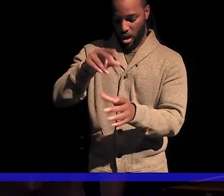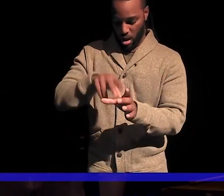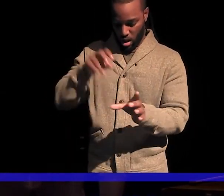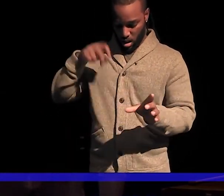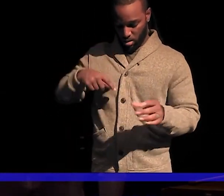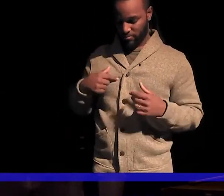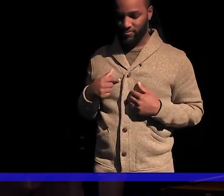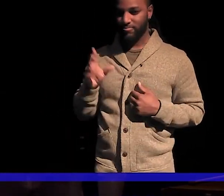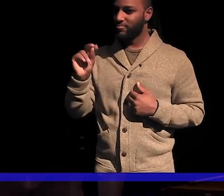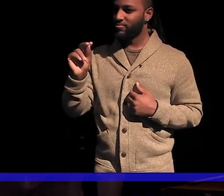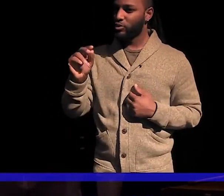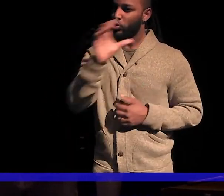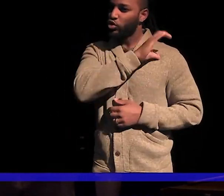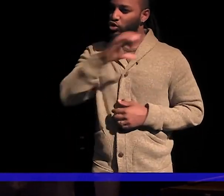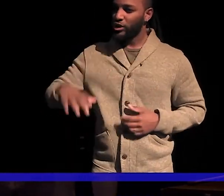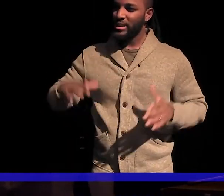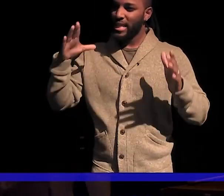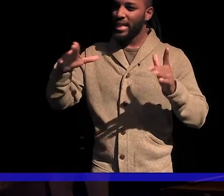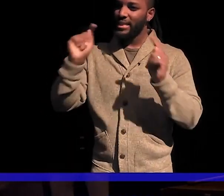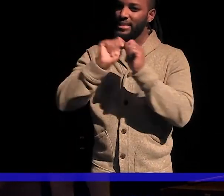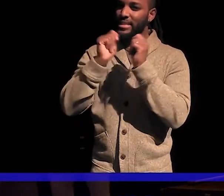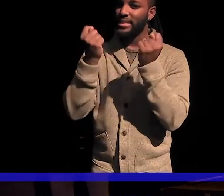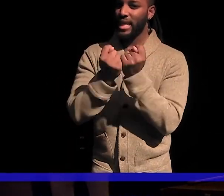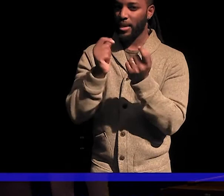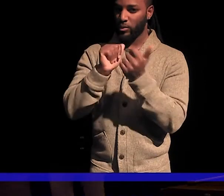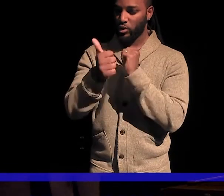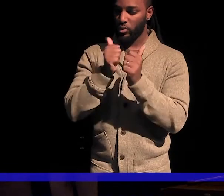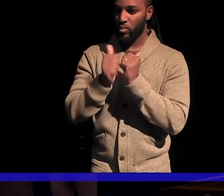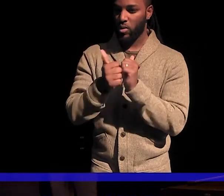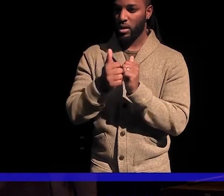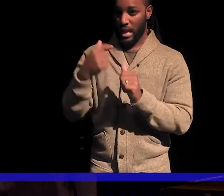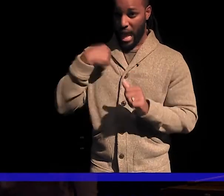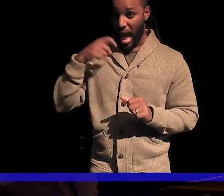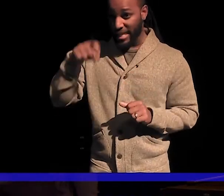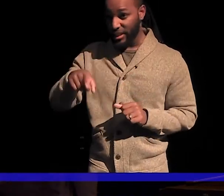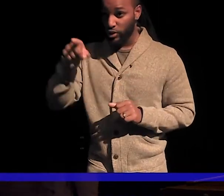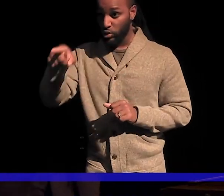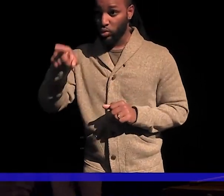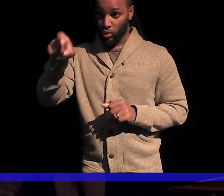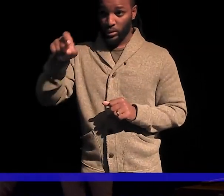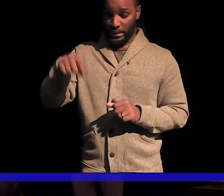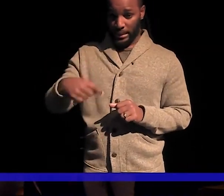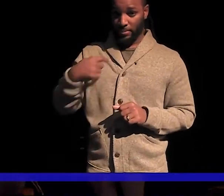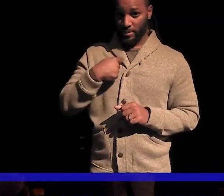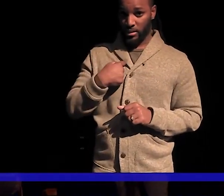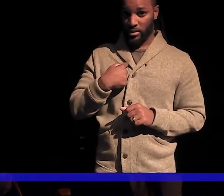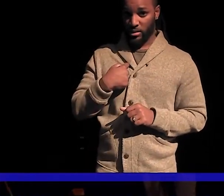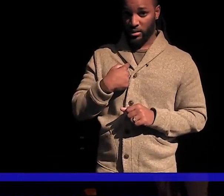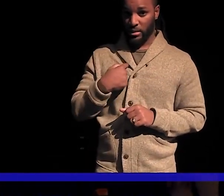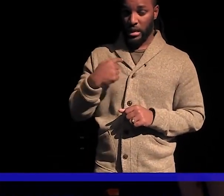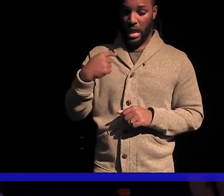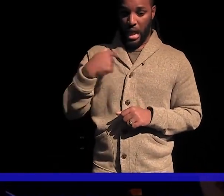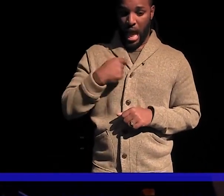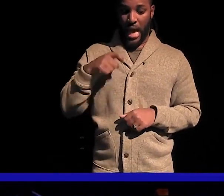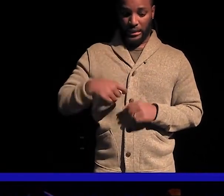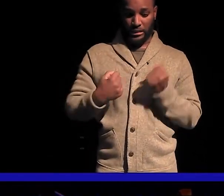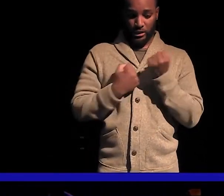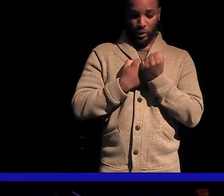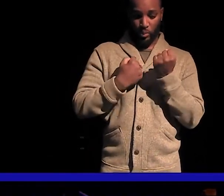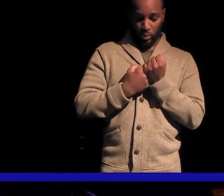is a team sport. I need you and you need me. I have blind sides, you have blind